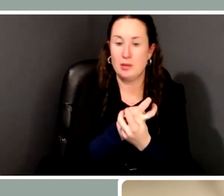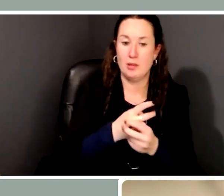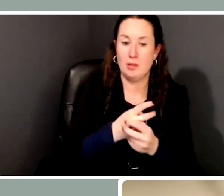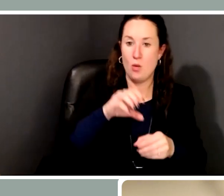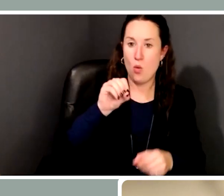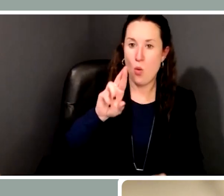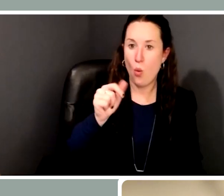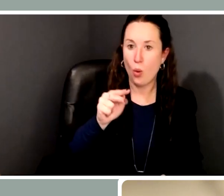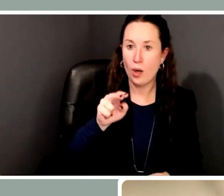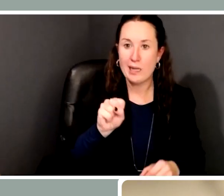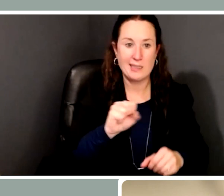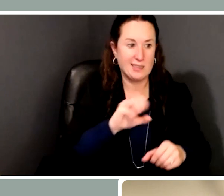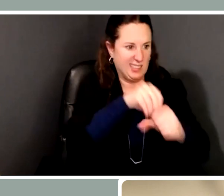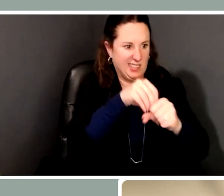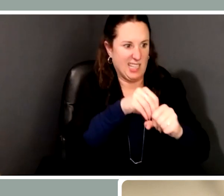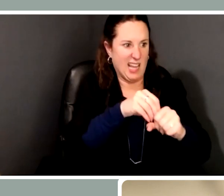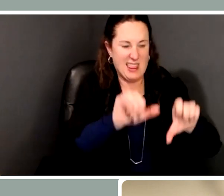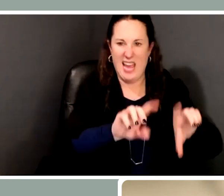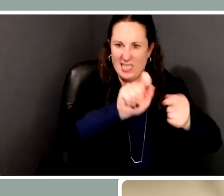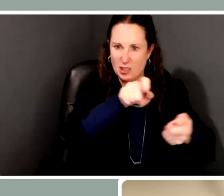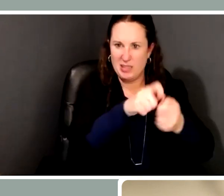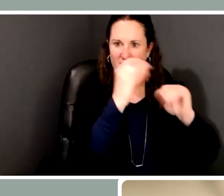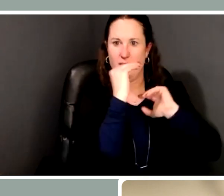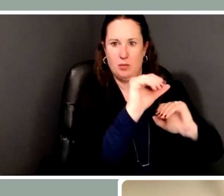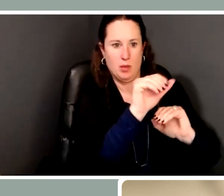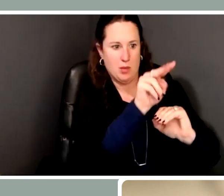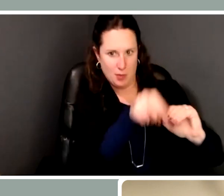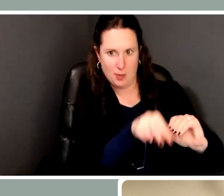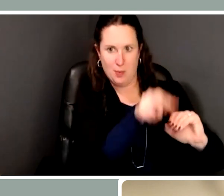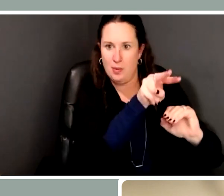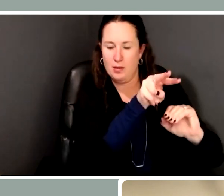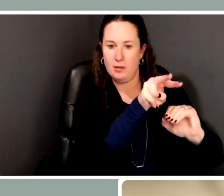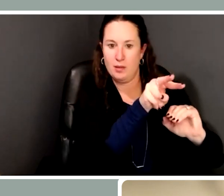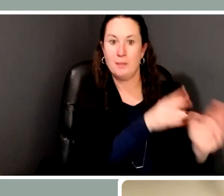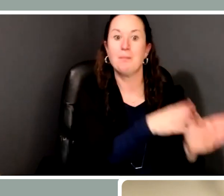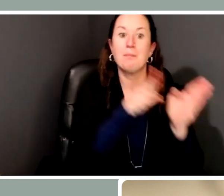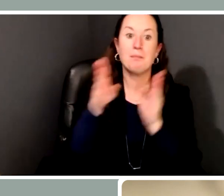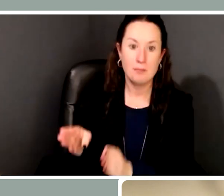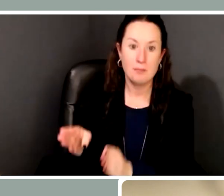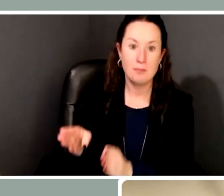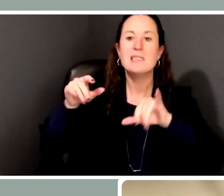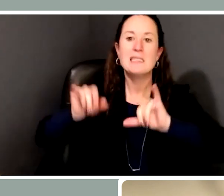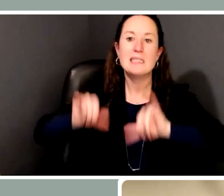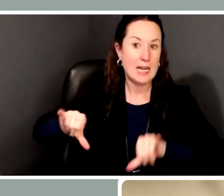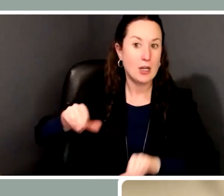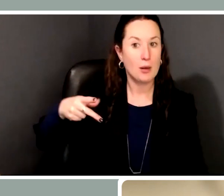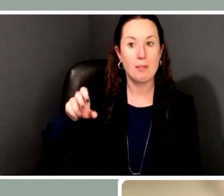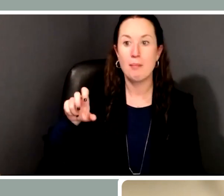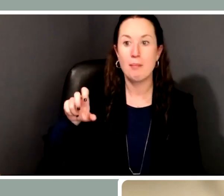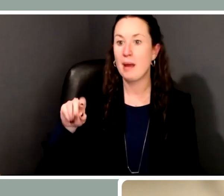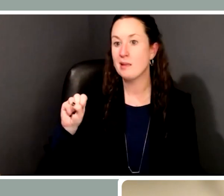of. A PET scan, typically the standard PET scan, not the FES PET, but the standard PET scan picks